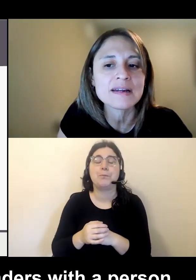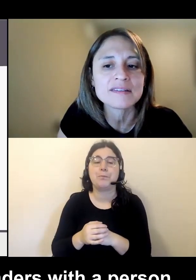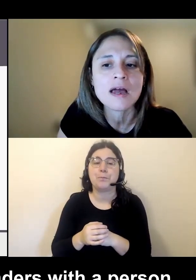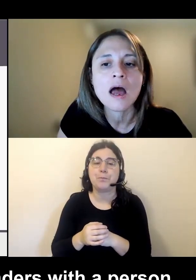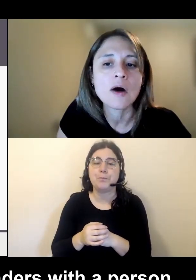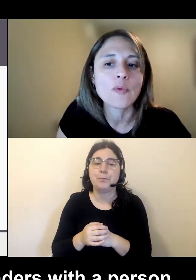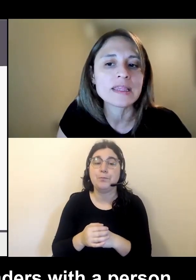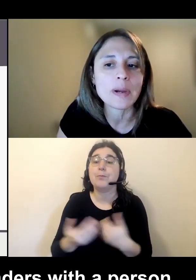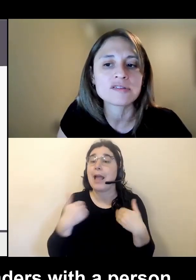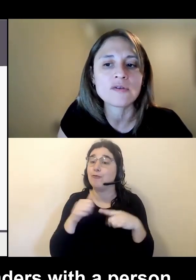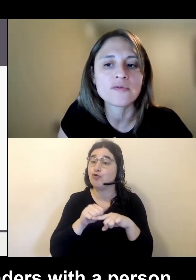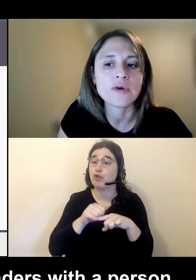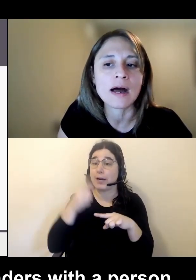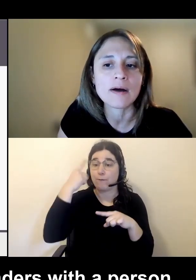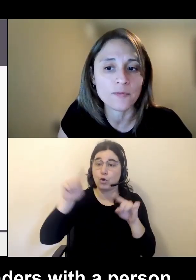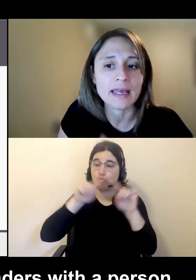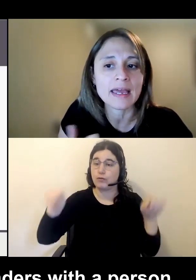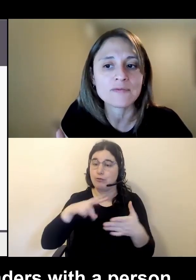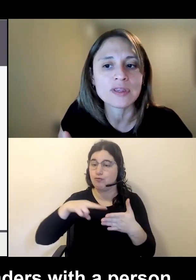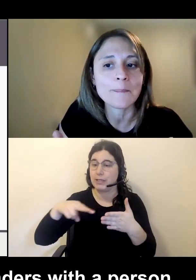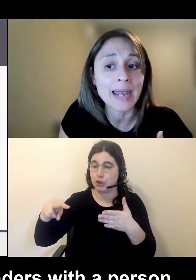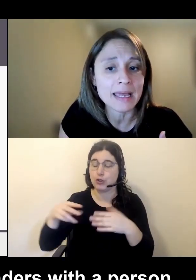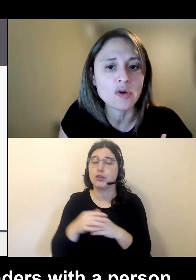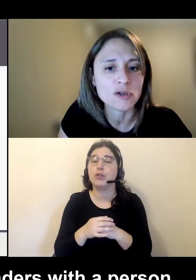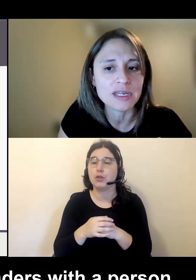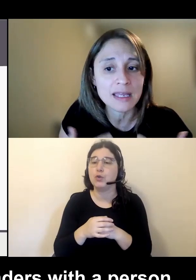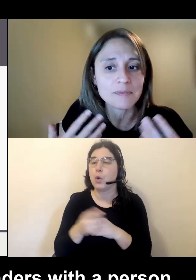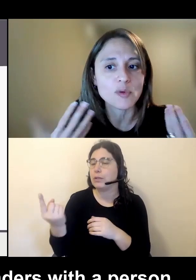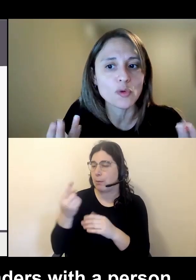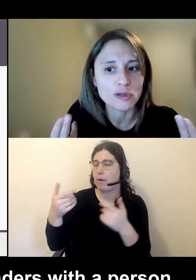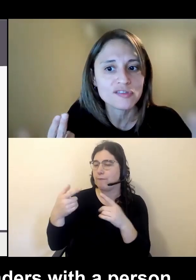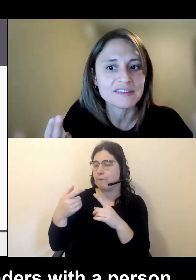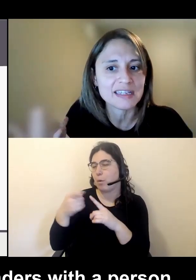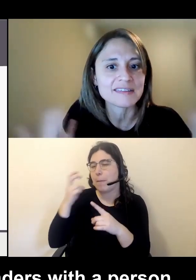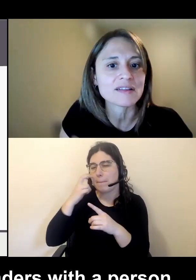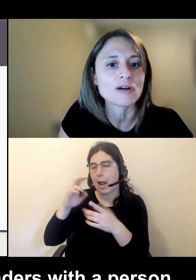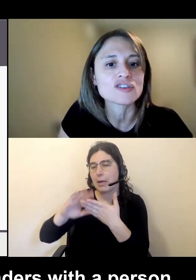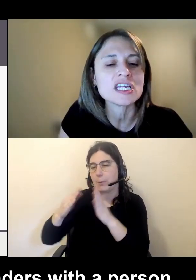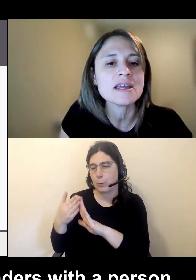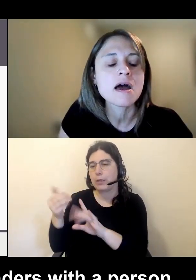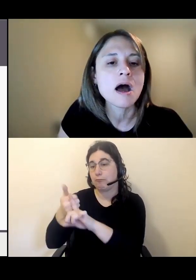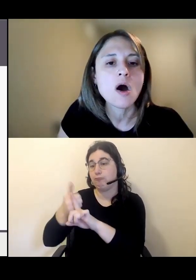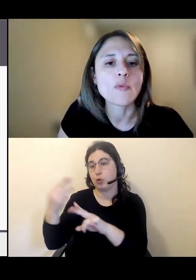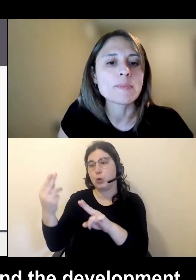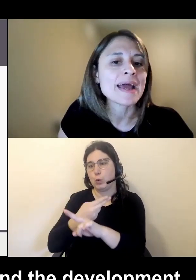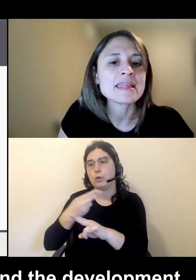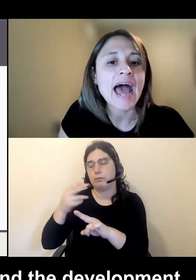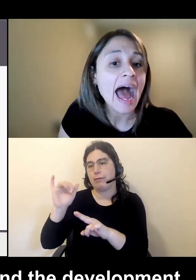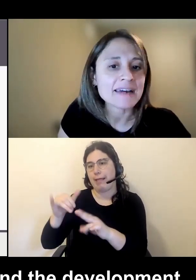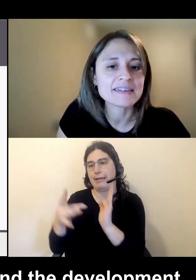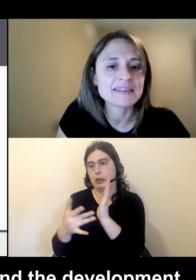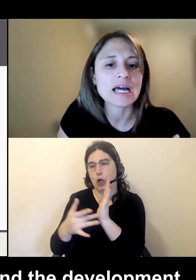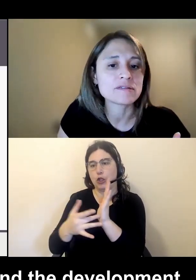screen readers with a person, again, from the blind community who uses this technology. We